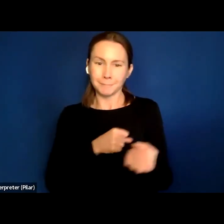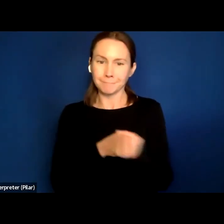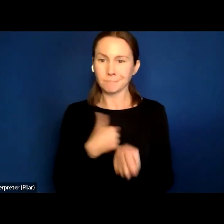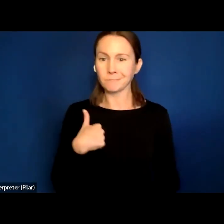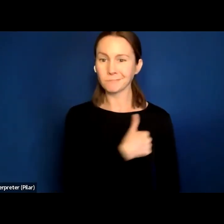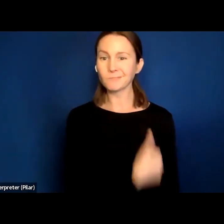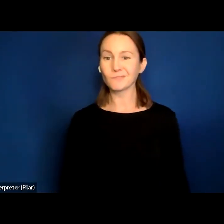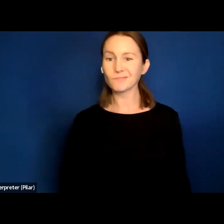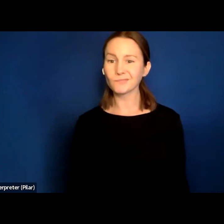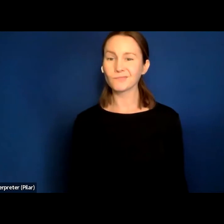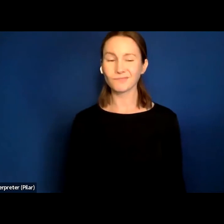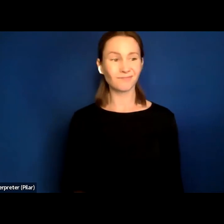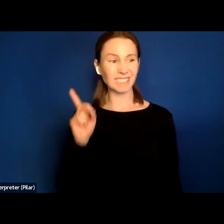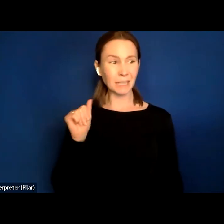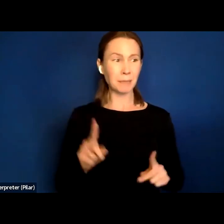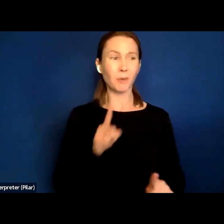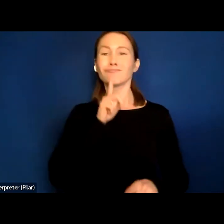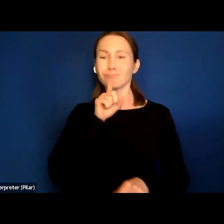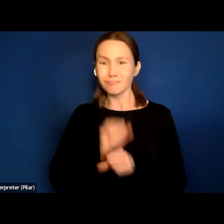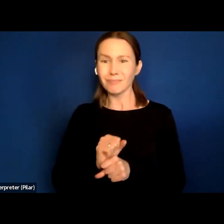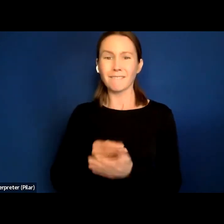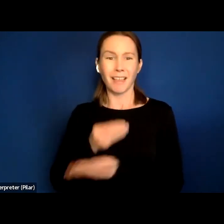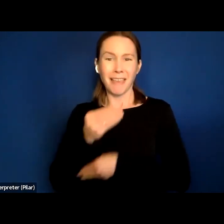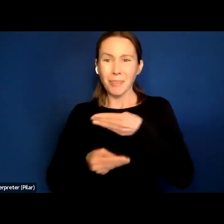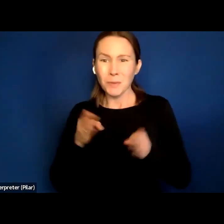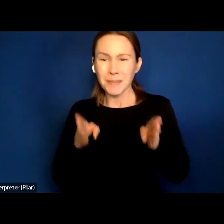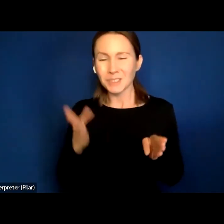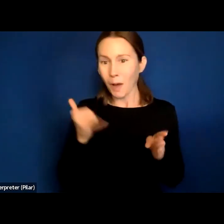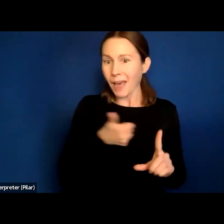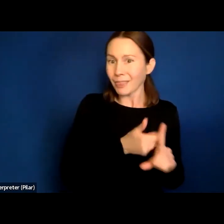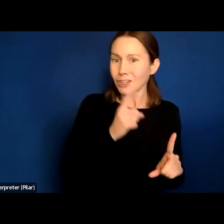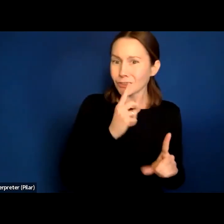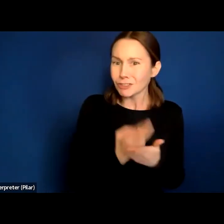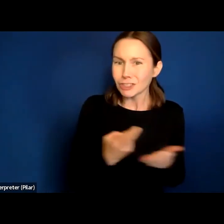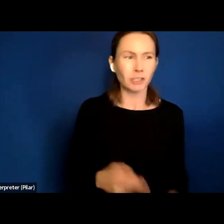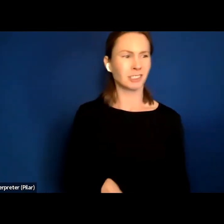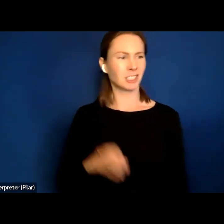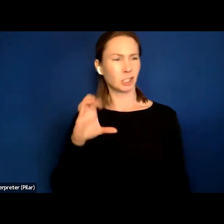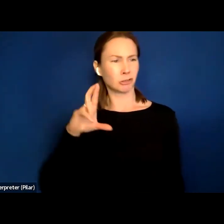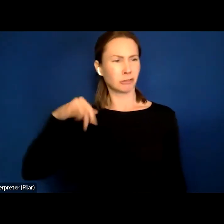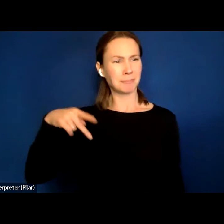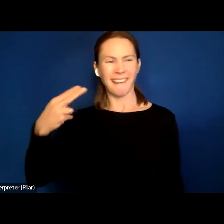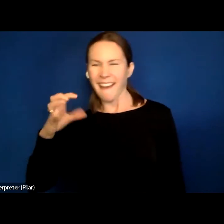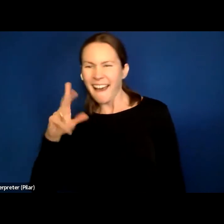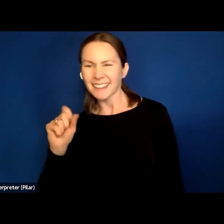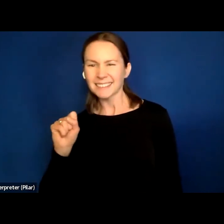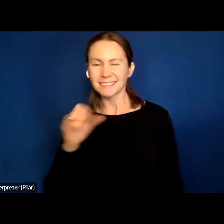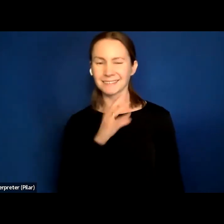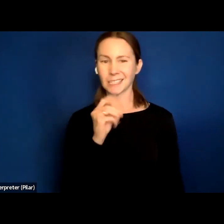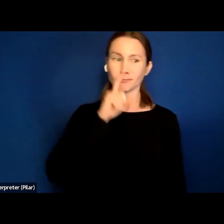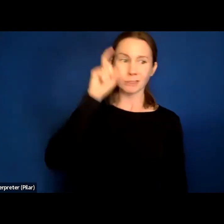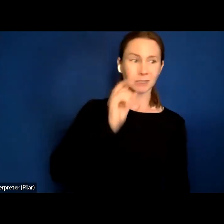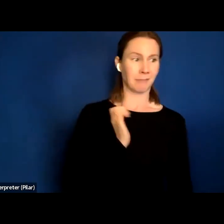Disabled people are philanthropists because the resources, the CRIP hacks, and the wisdom that our communities and movements